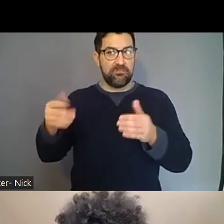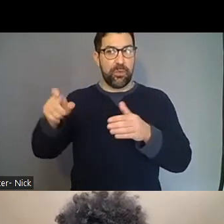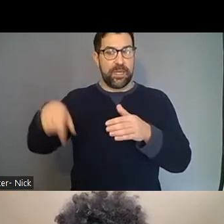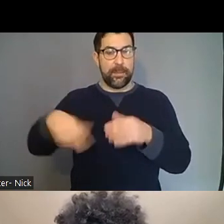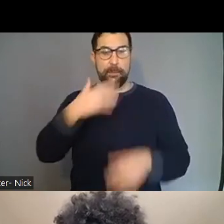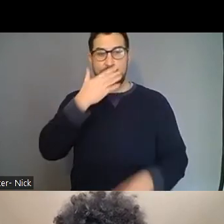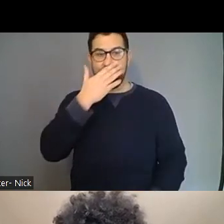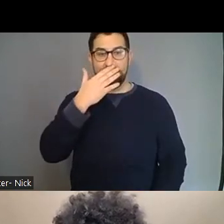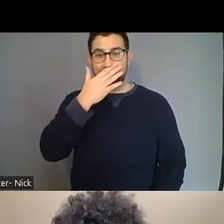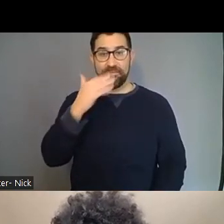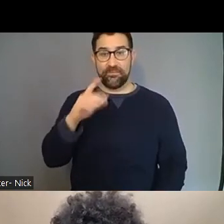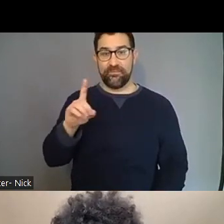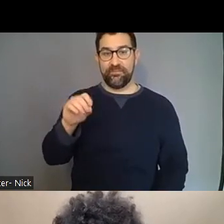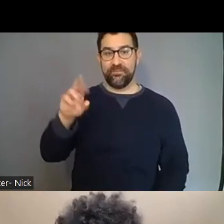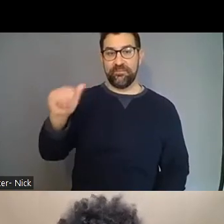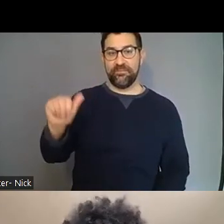Dora, would you like to